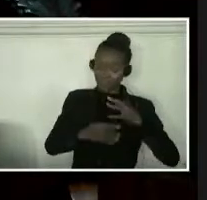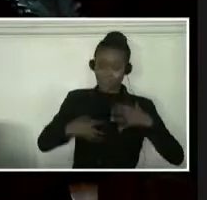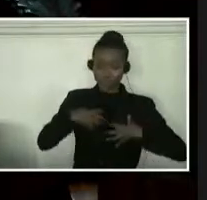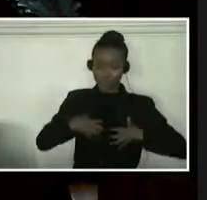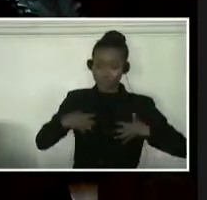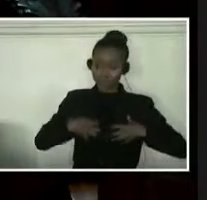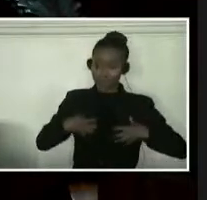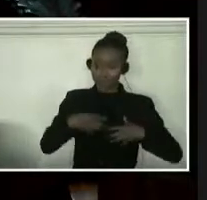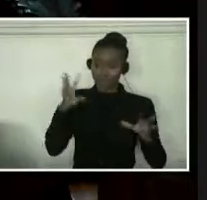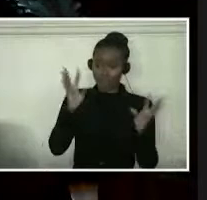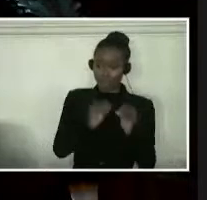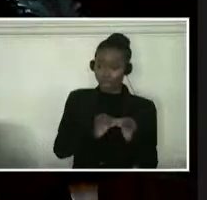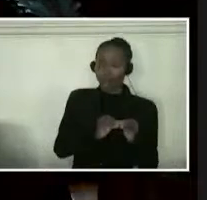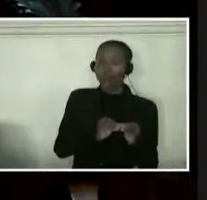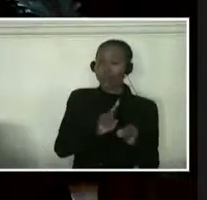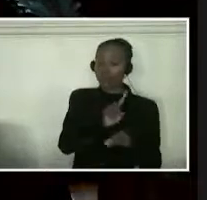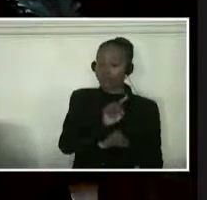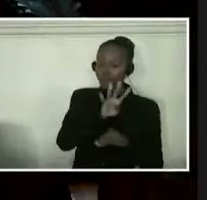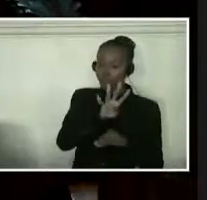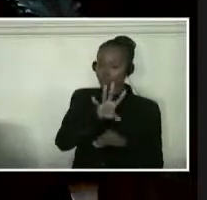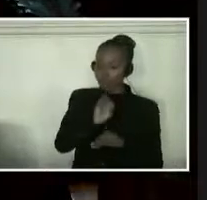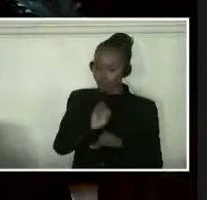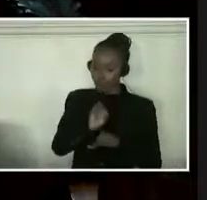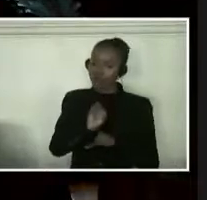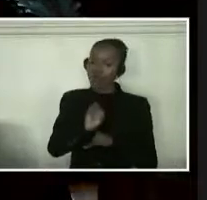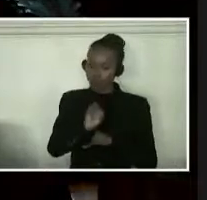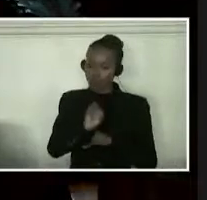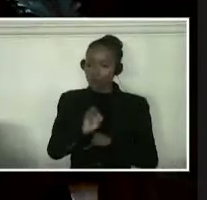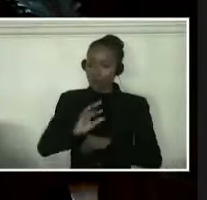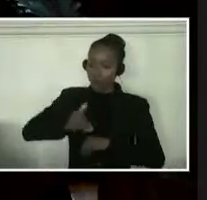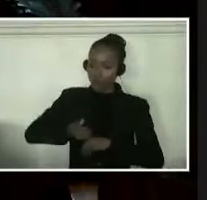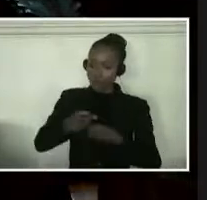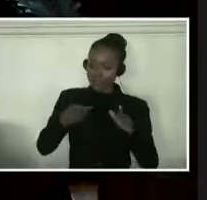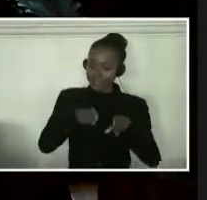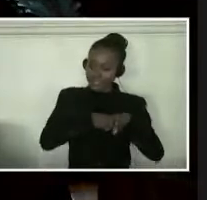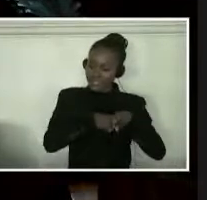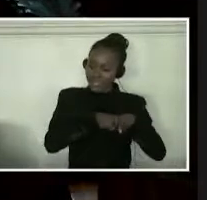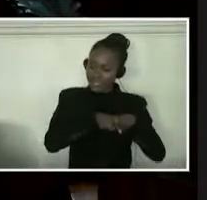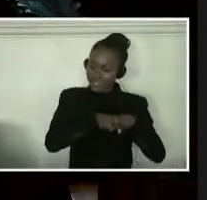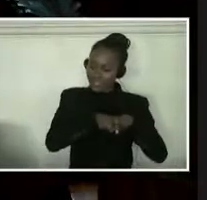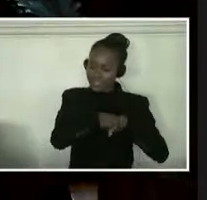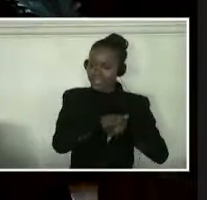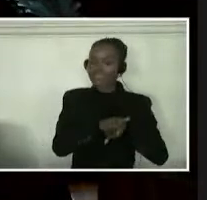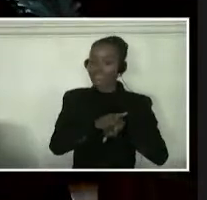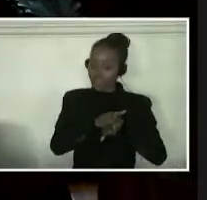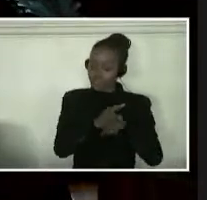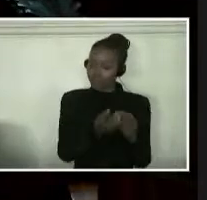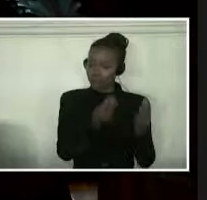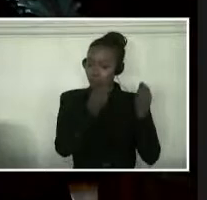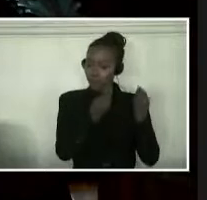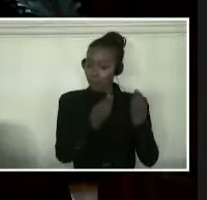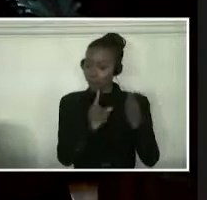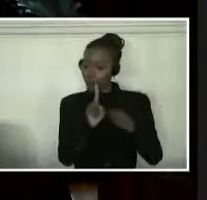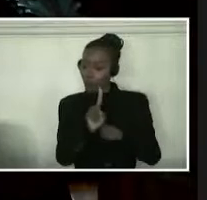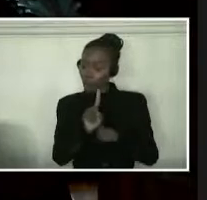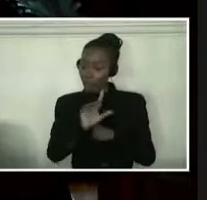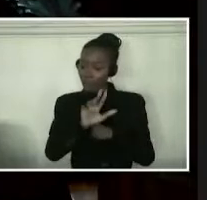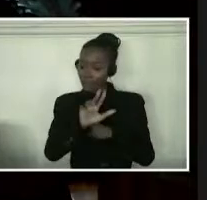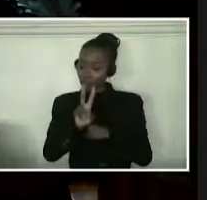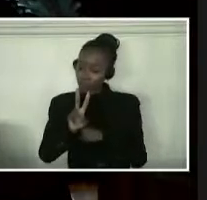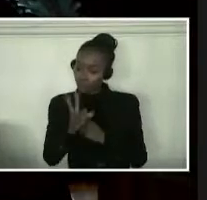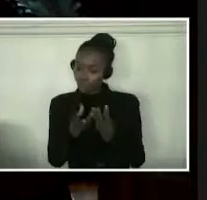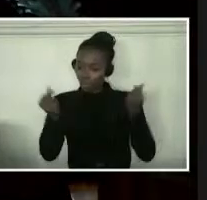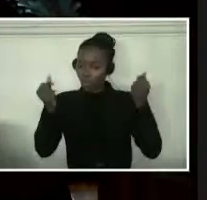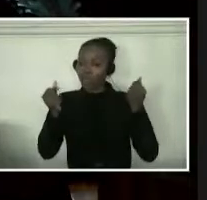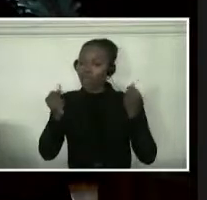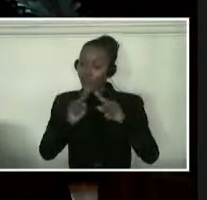47 women tested positive for syphilis in 21 20 22 while 92 percent were successfully treated in response to all